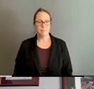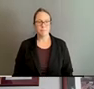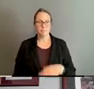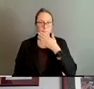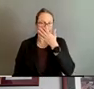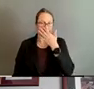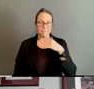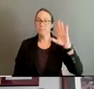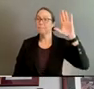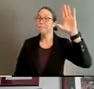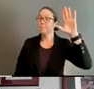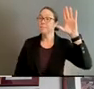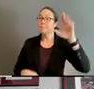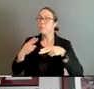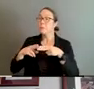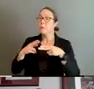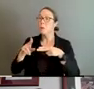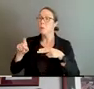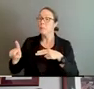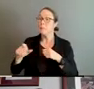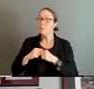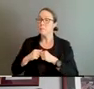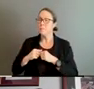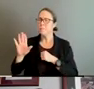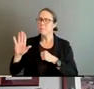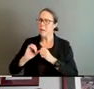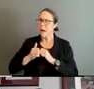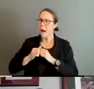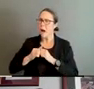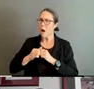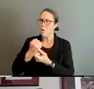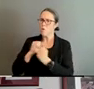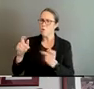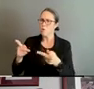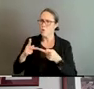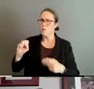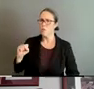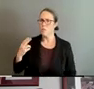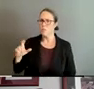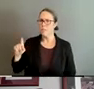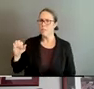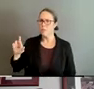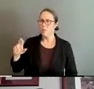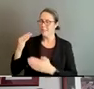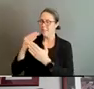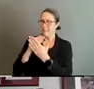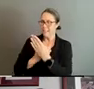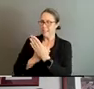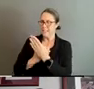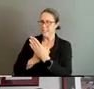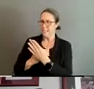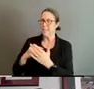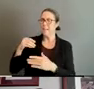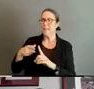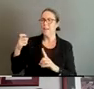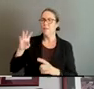Quick question. Oh, yes, ma'am. How is the shelter list at 43362 populated?